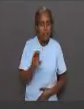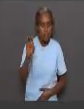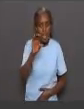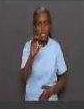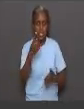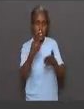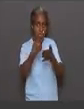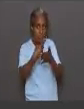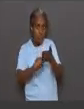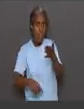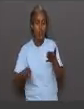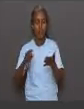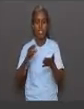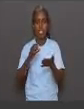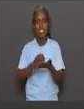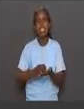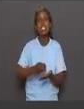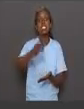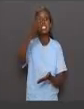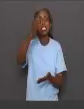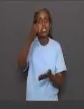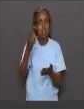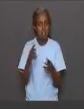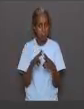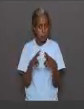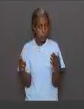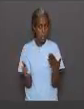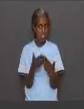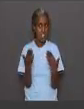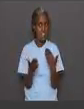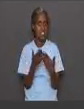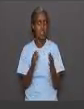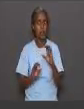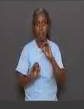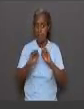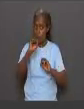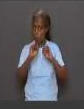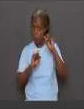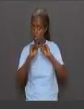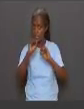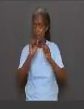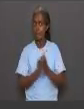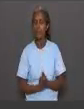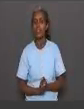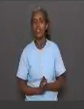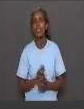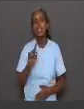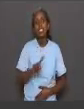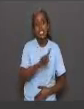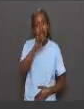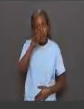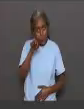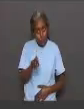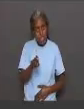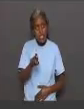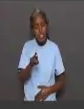Finding the volume of the cylinder is much easier by comparison. The